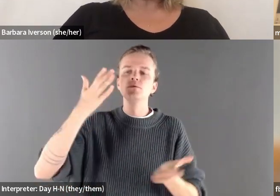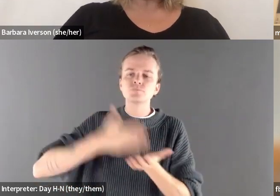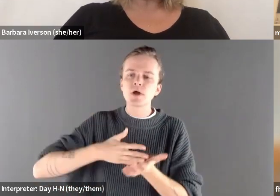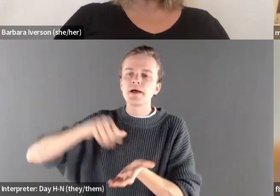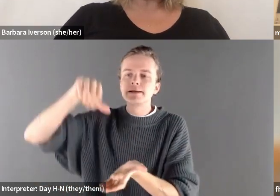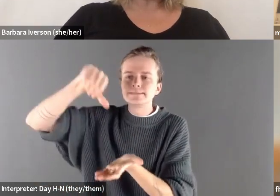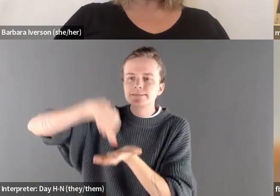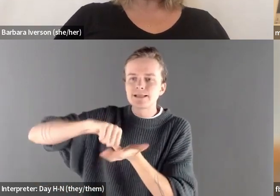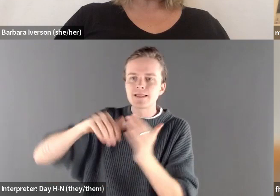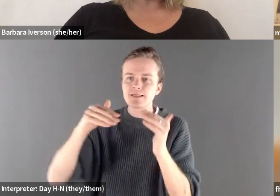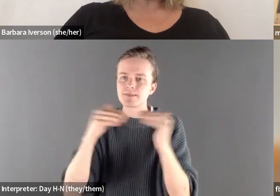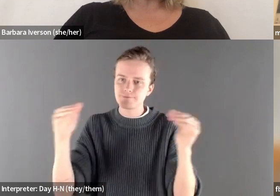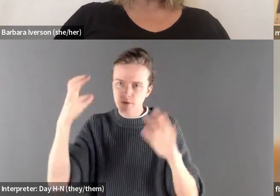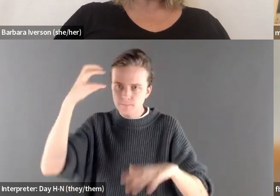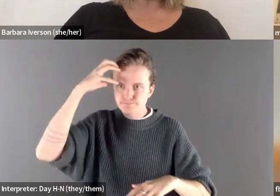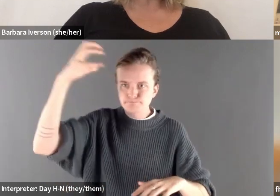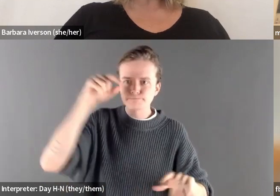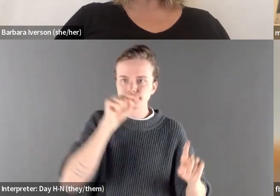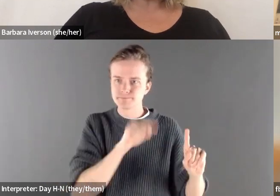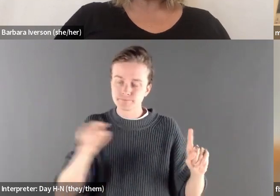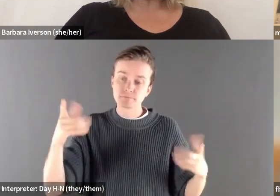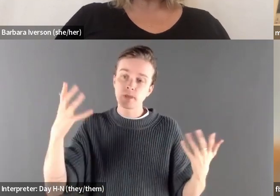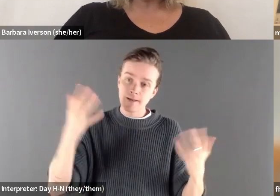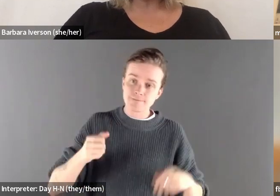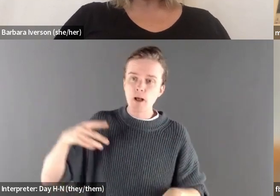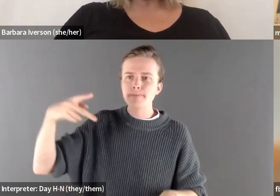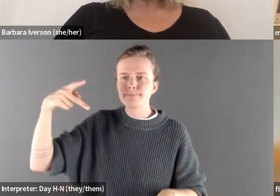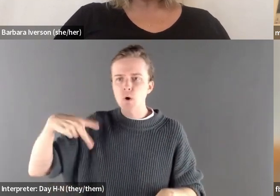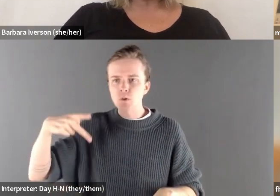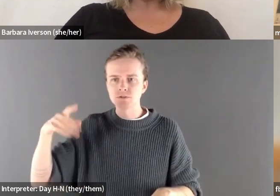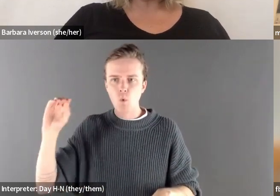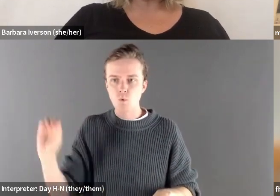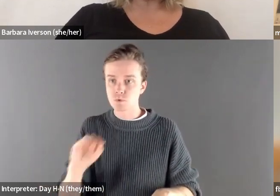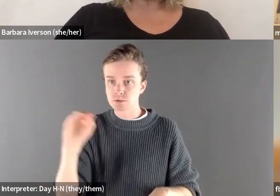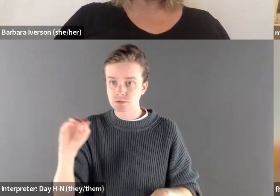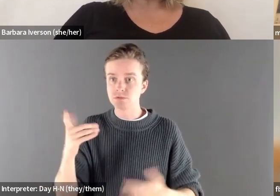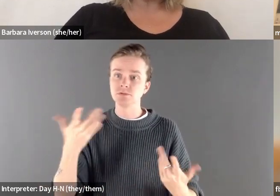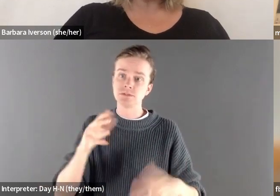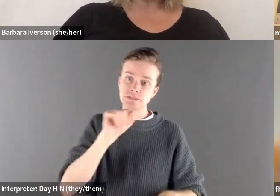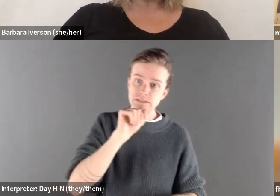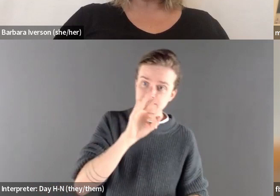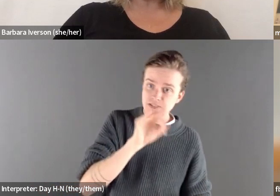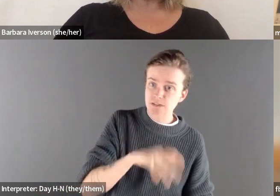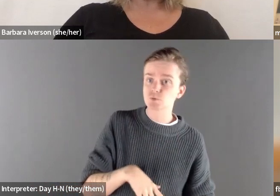Portland, Oregon, San Francisco. We've seen Cambridge in Massachusetts,